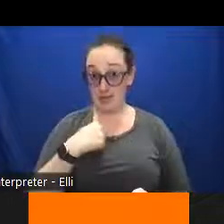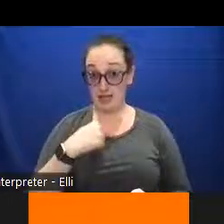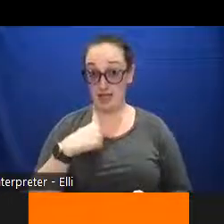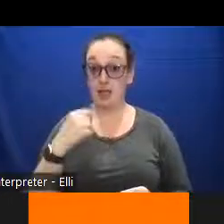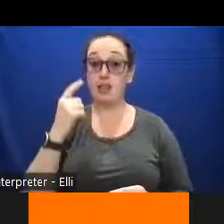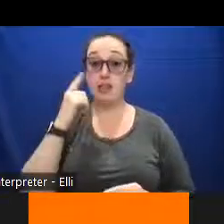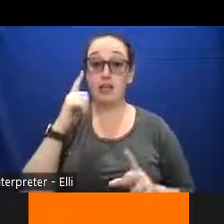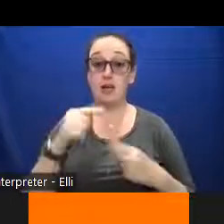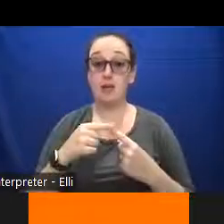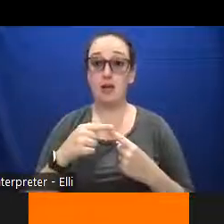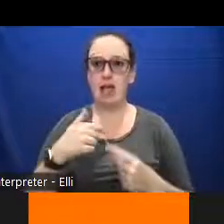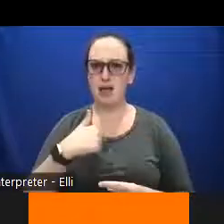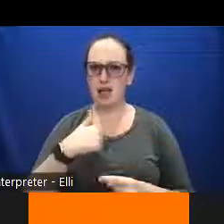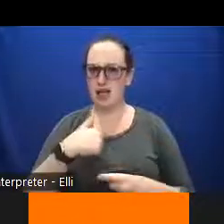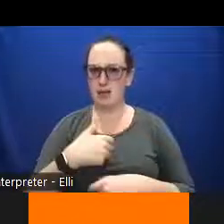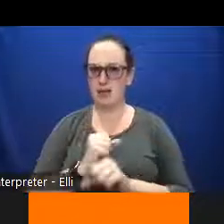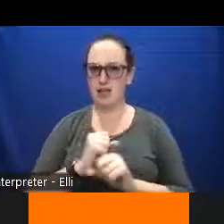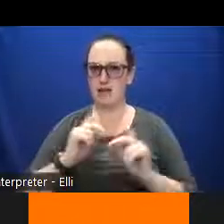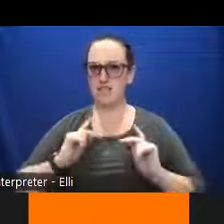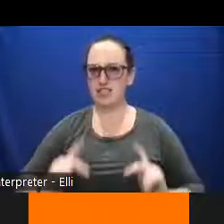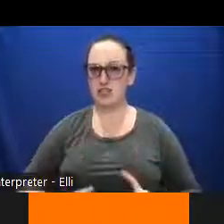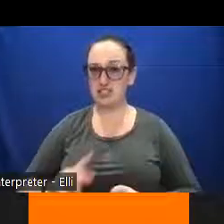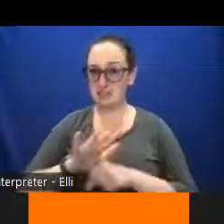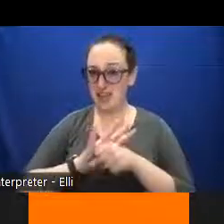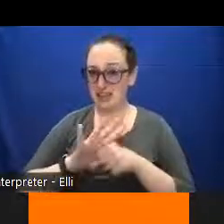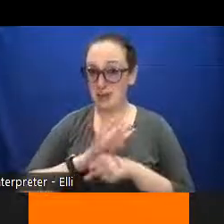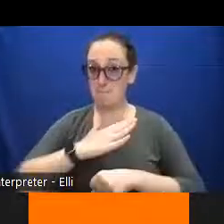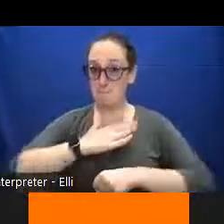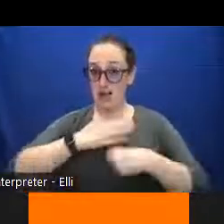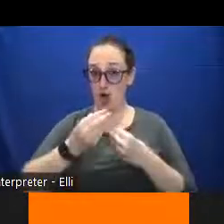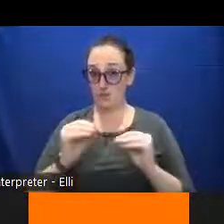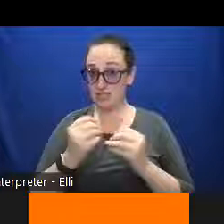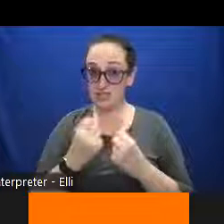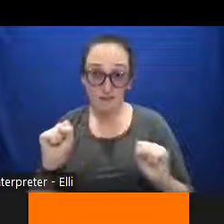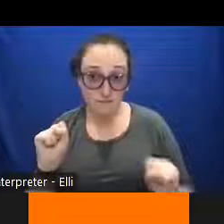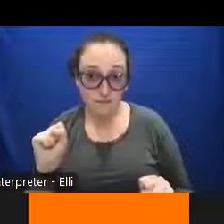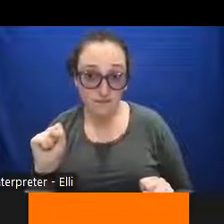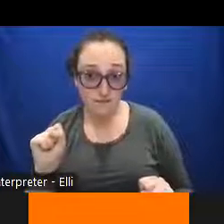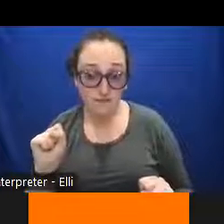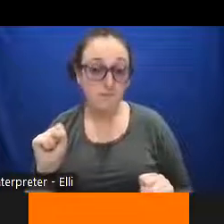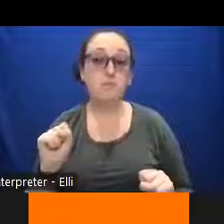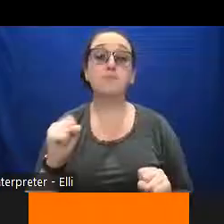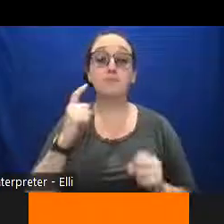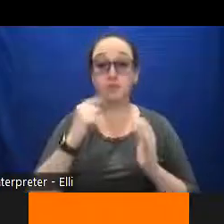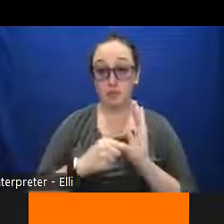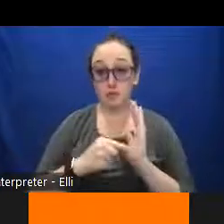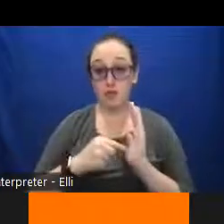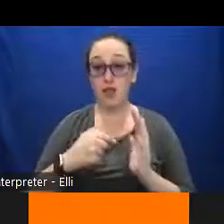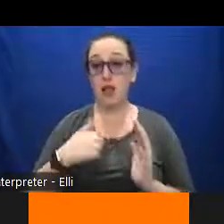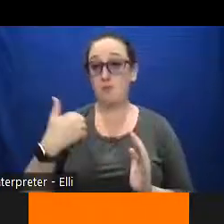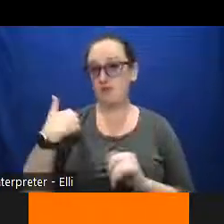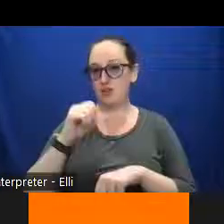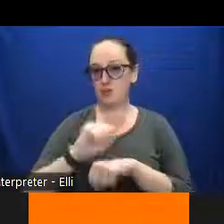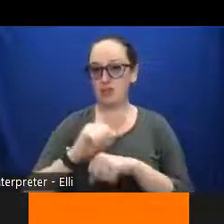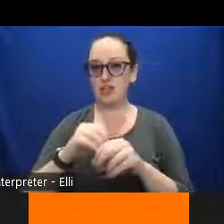about, am I making the physical space where I work safe? So, for example, I previously worked